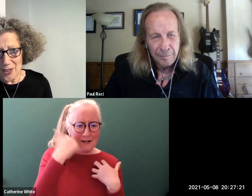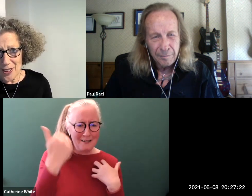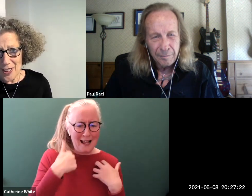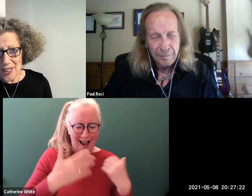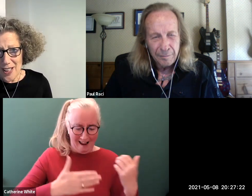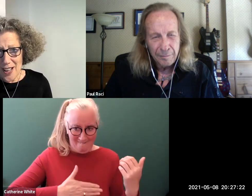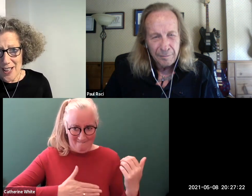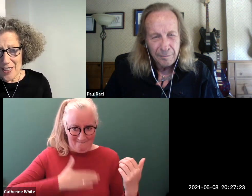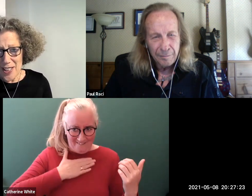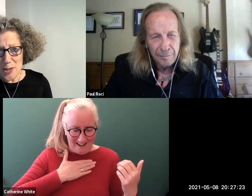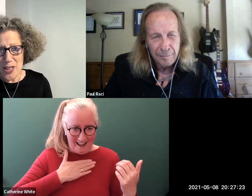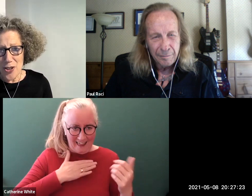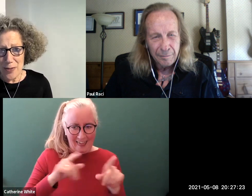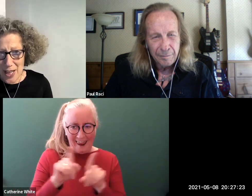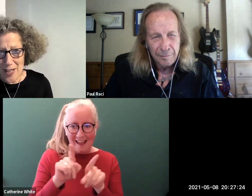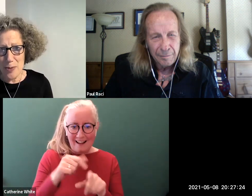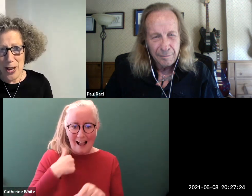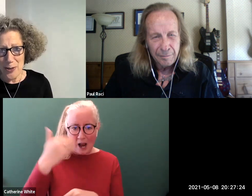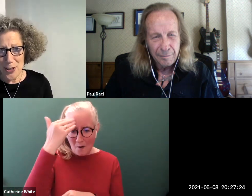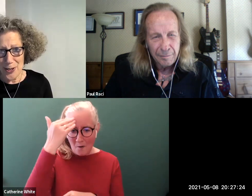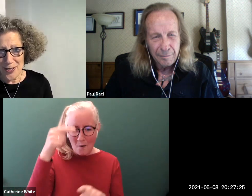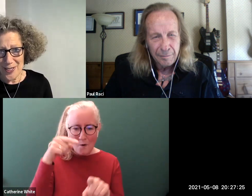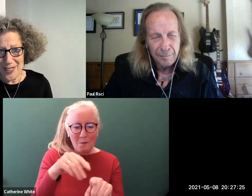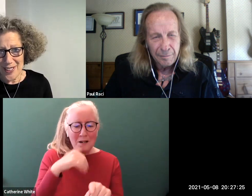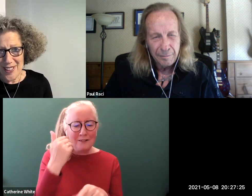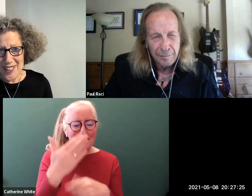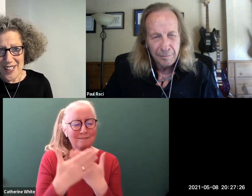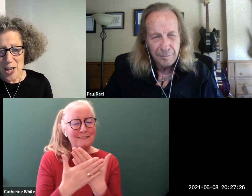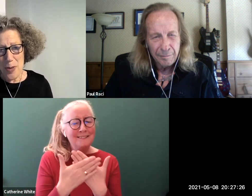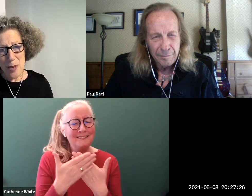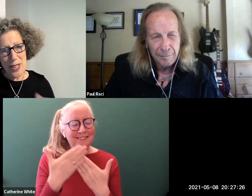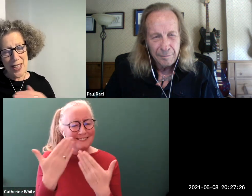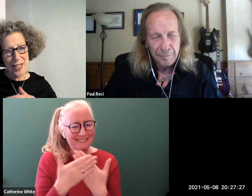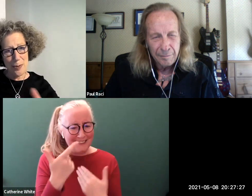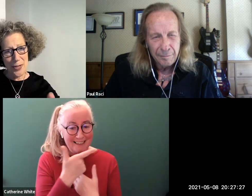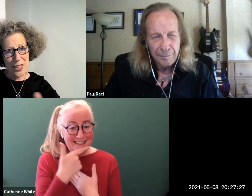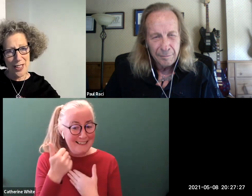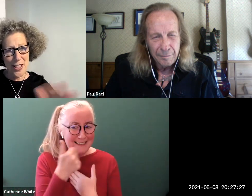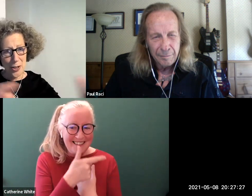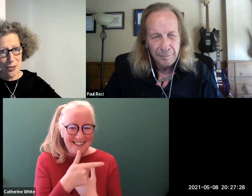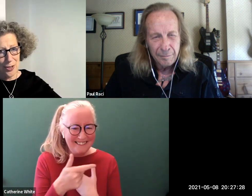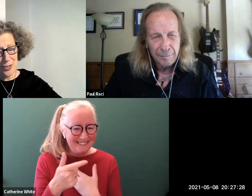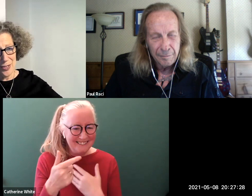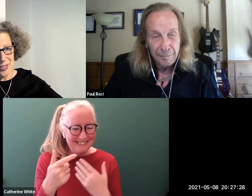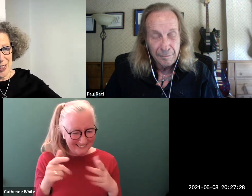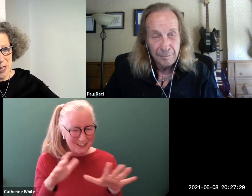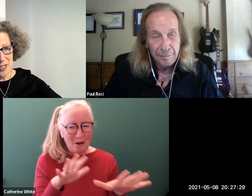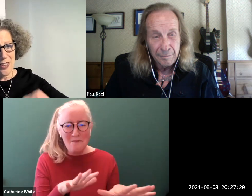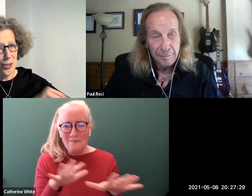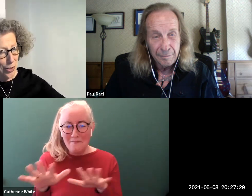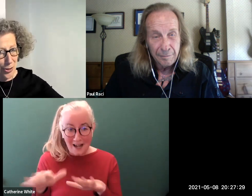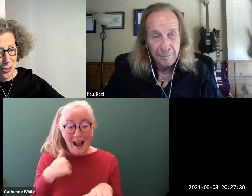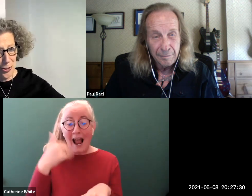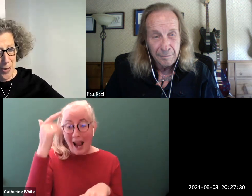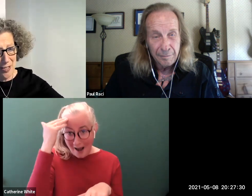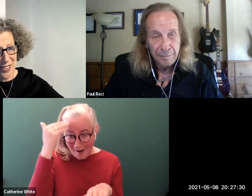you. And I think it's because you have an ease about you. And maybe there's something, I know you're in America